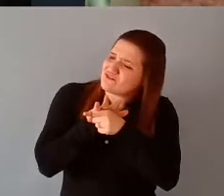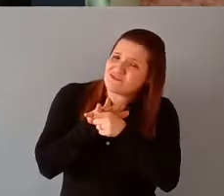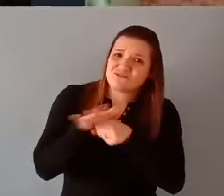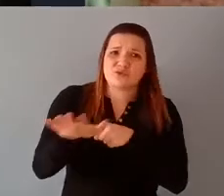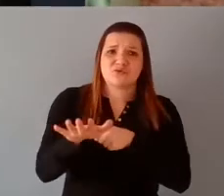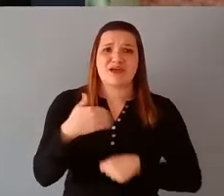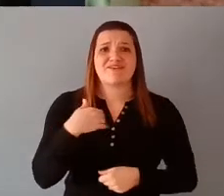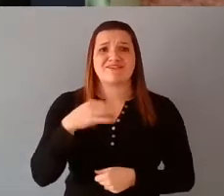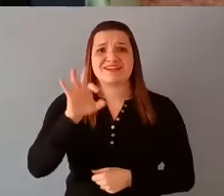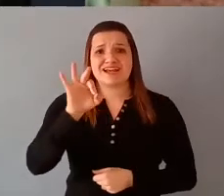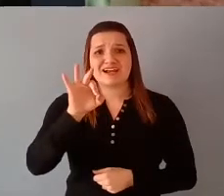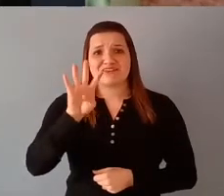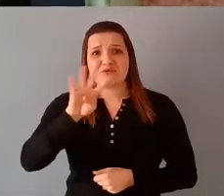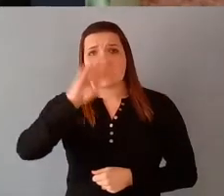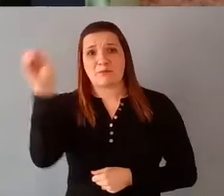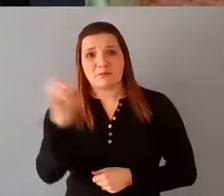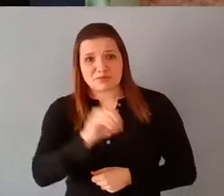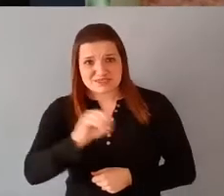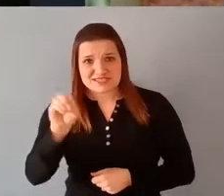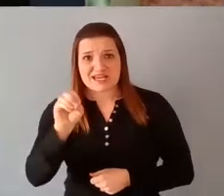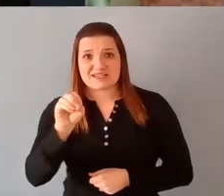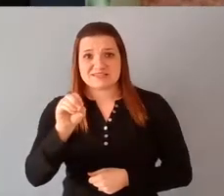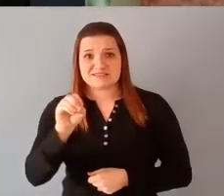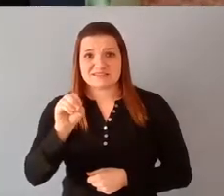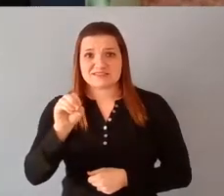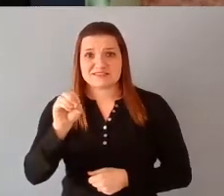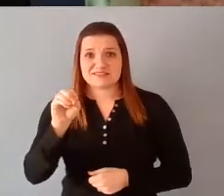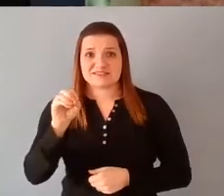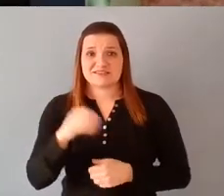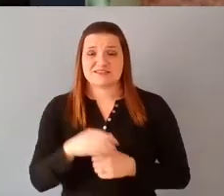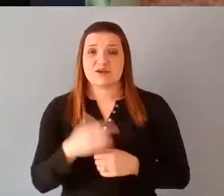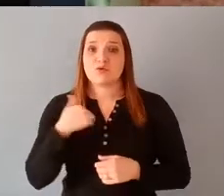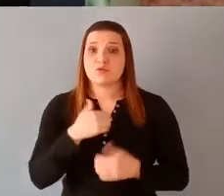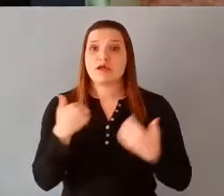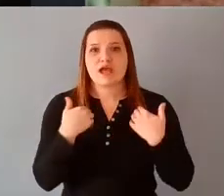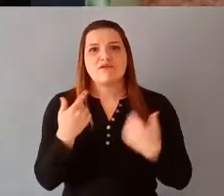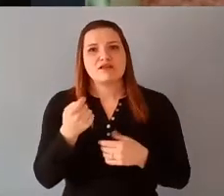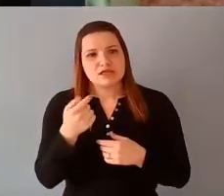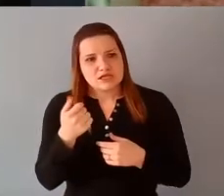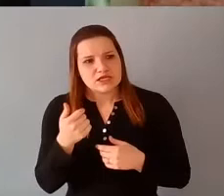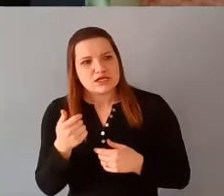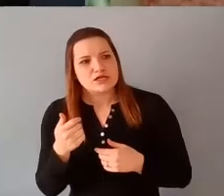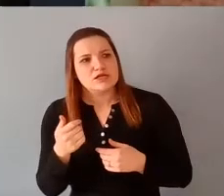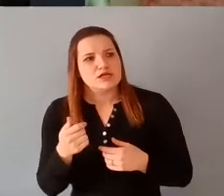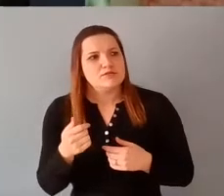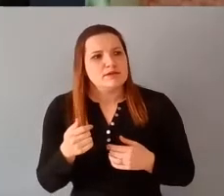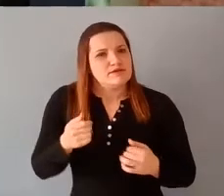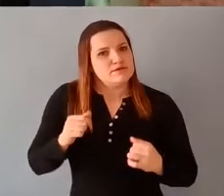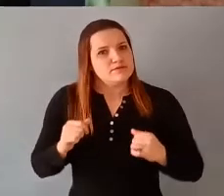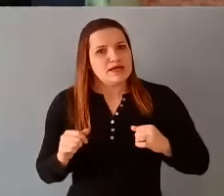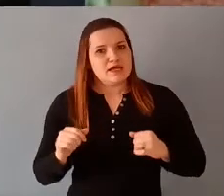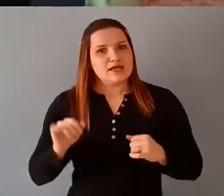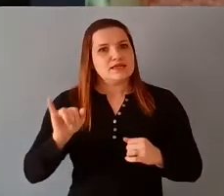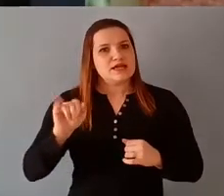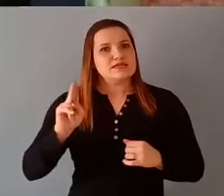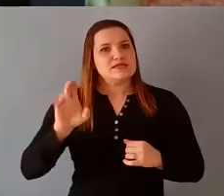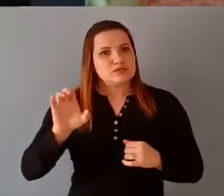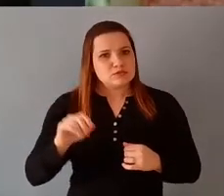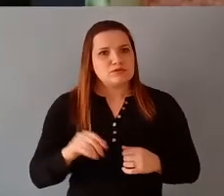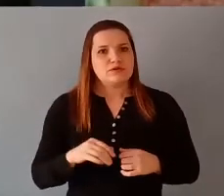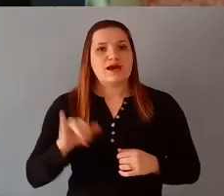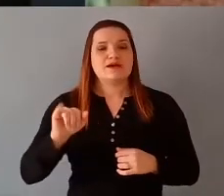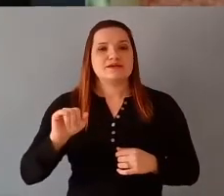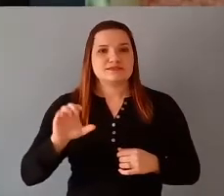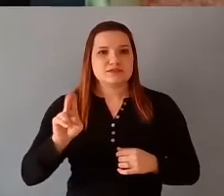94% occupancy. We actually do have a little bit of breathing room in the ICU. You probably are